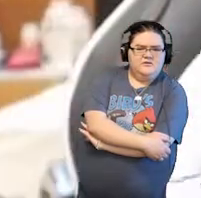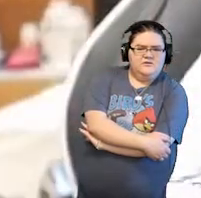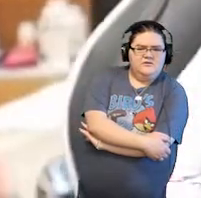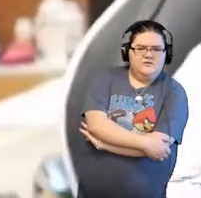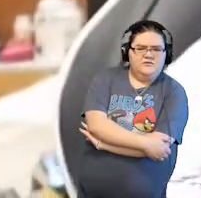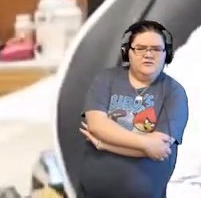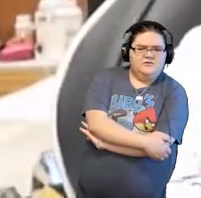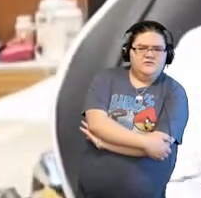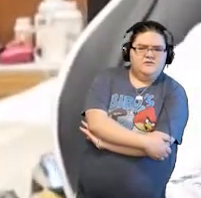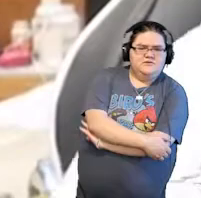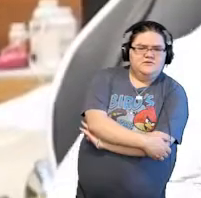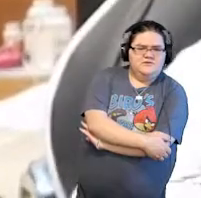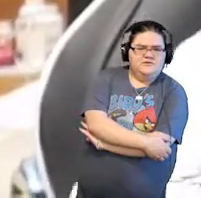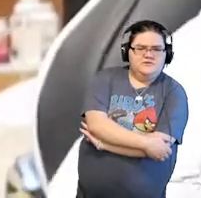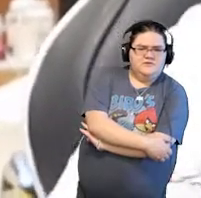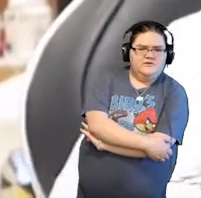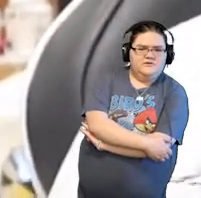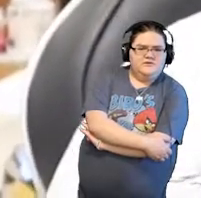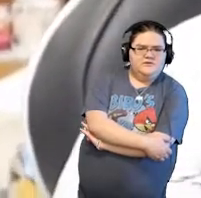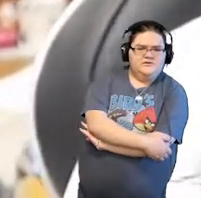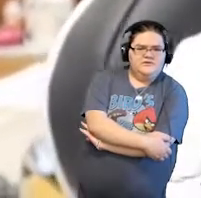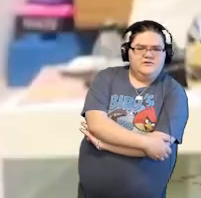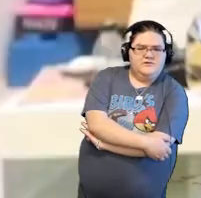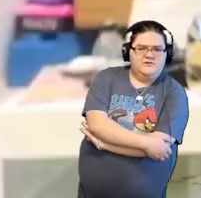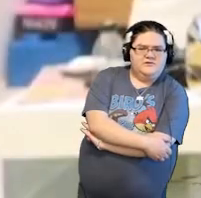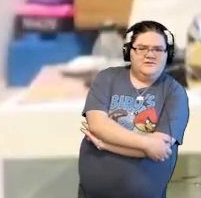Troye Sivan, you know.